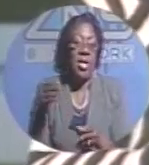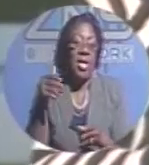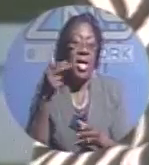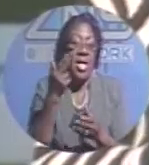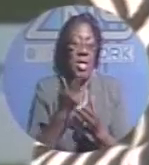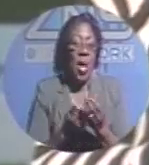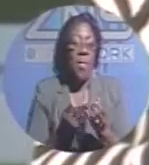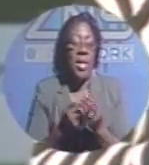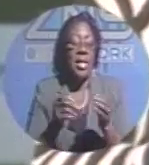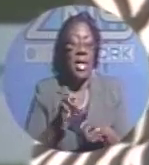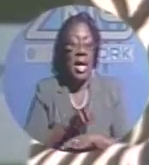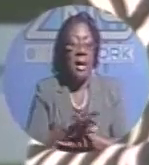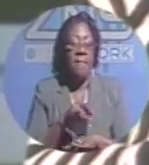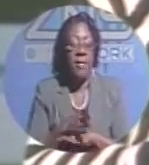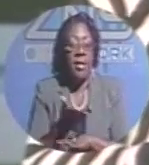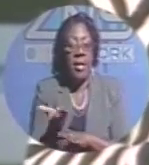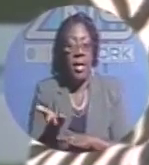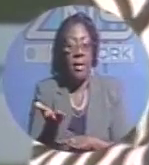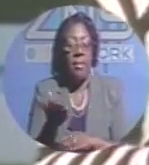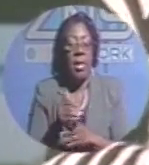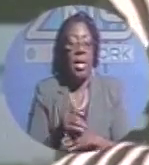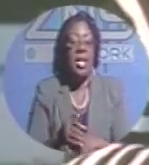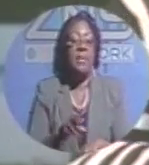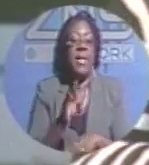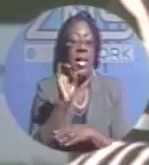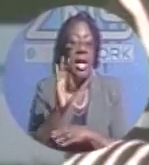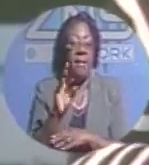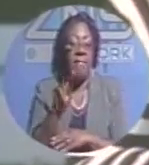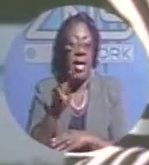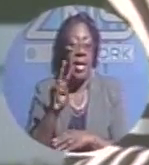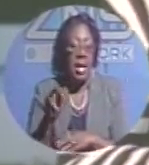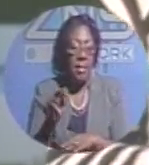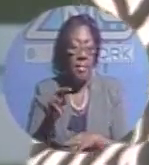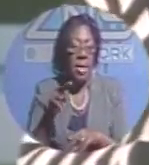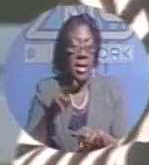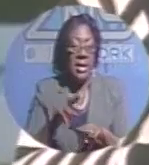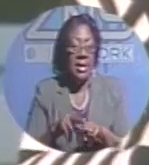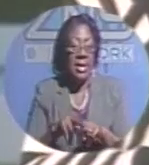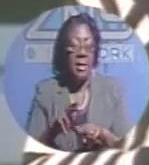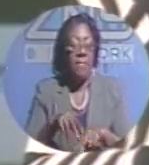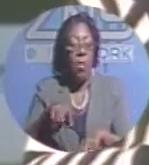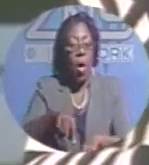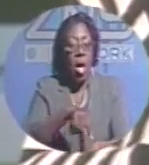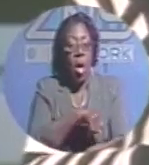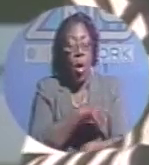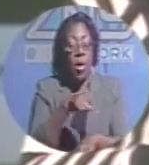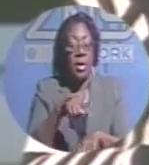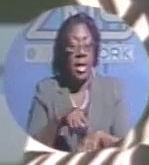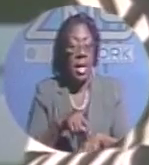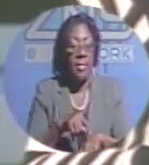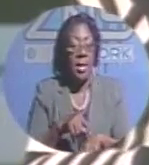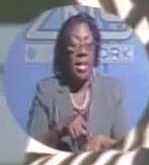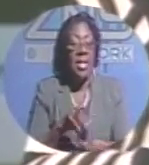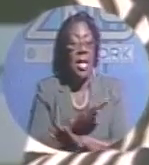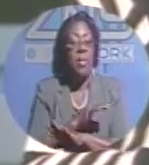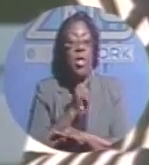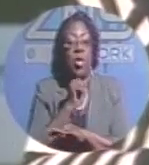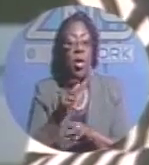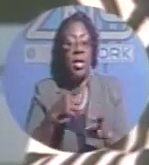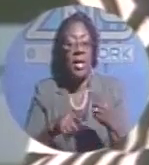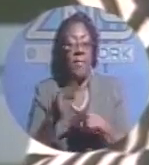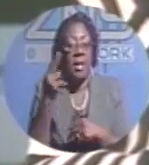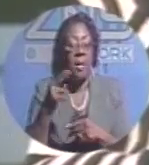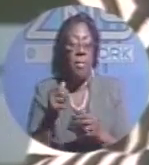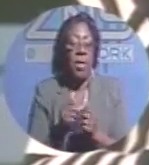the fact is, this seat has been an F&M seat for a very long time, and as our Altavis Munnings tells us, they will not give it up without